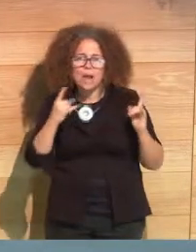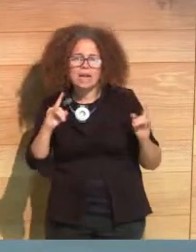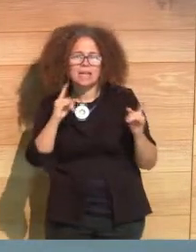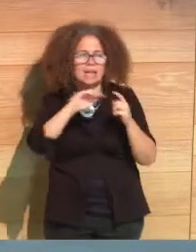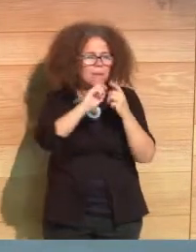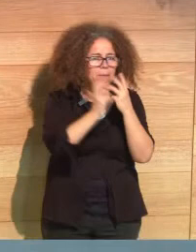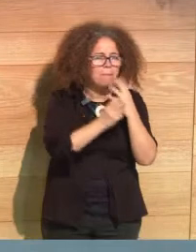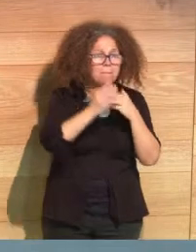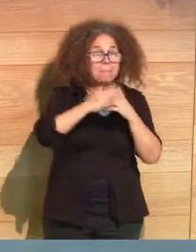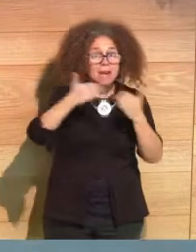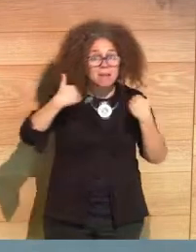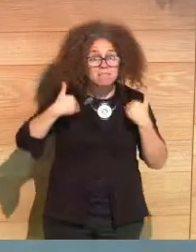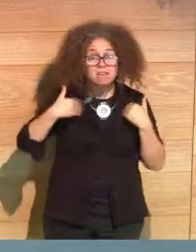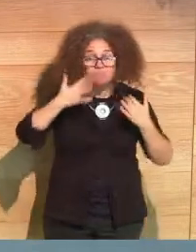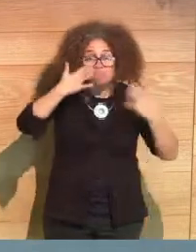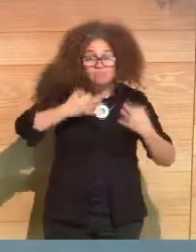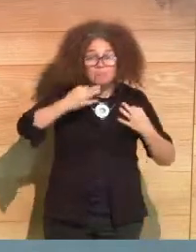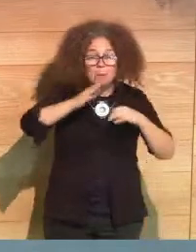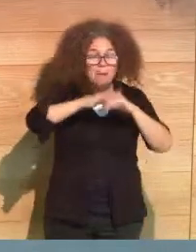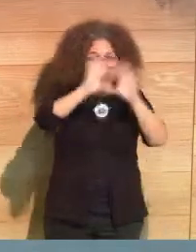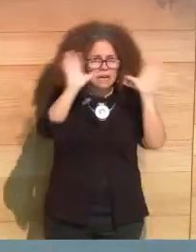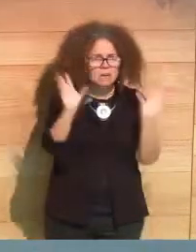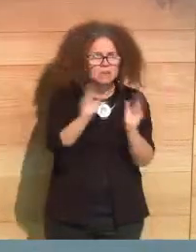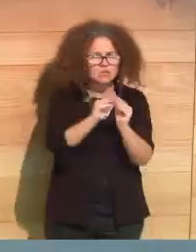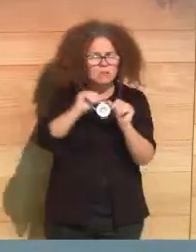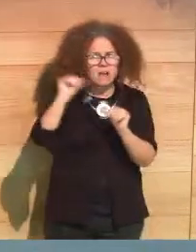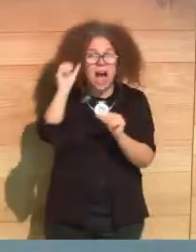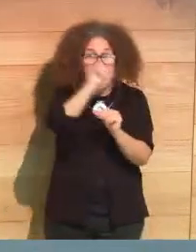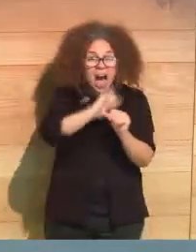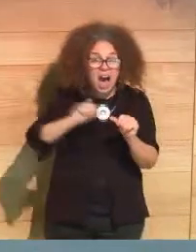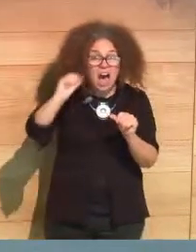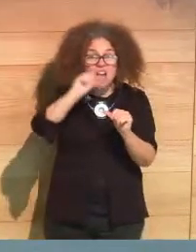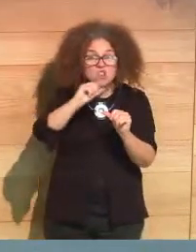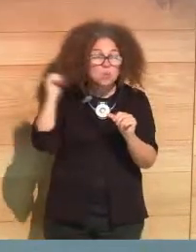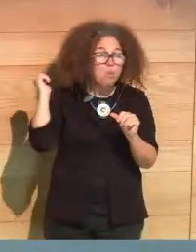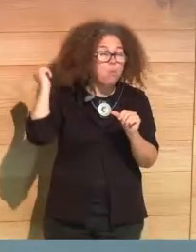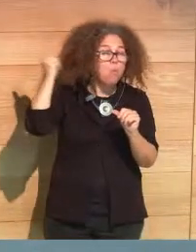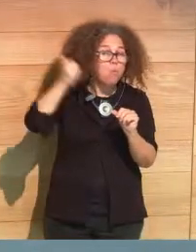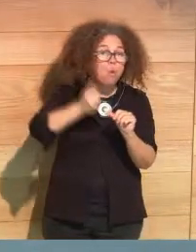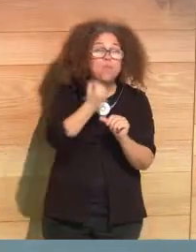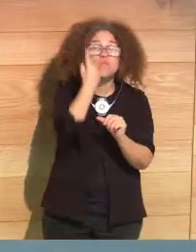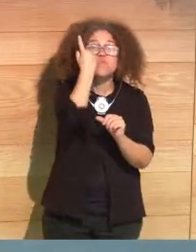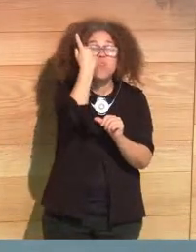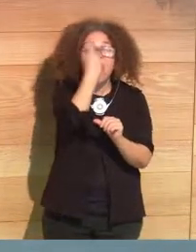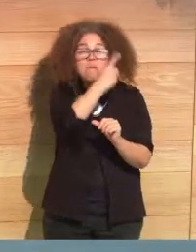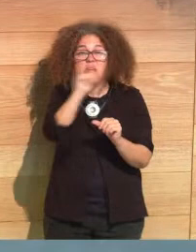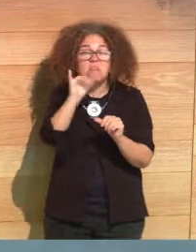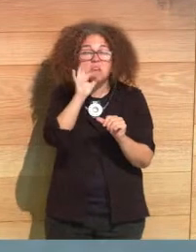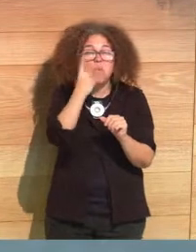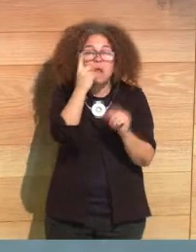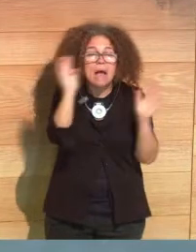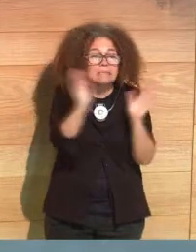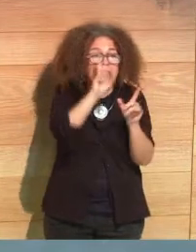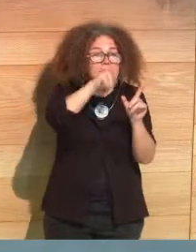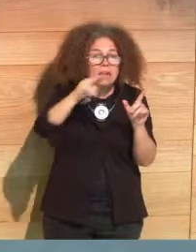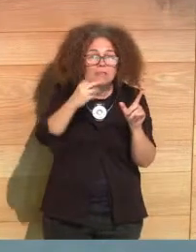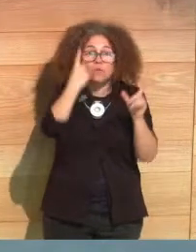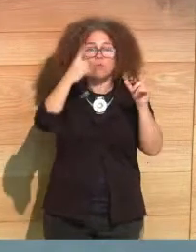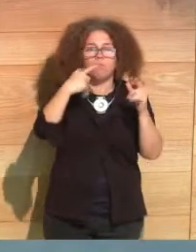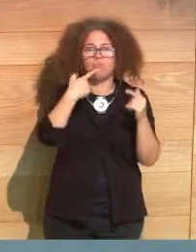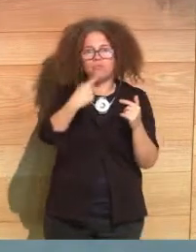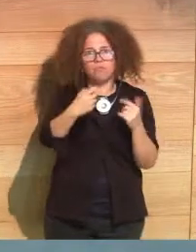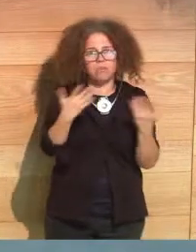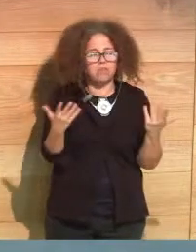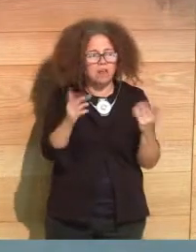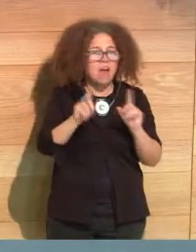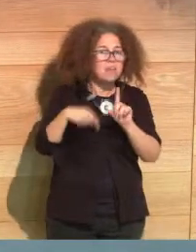sum up so many years into one installation. And it was only possible because the exhibition was delayed, so I had more